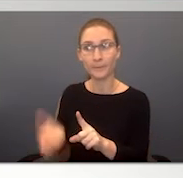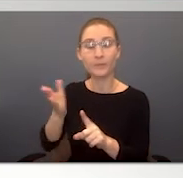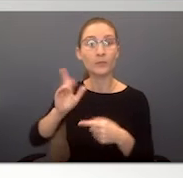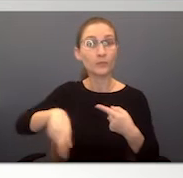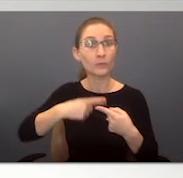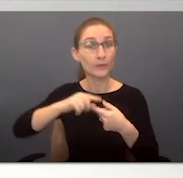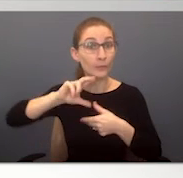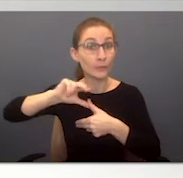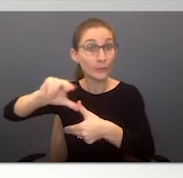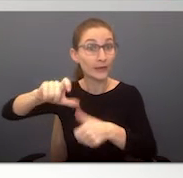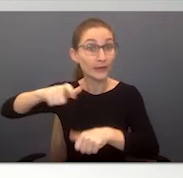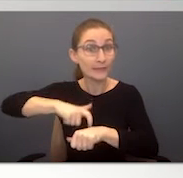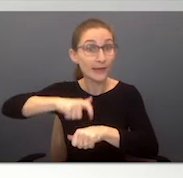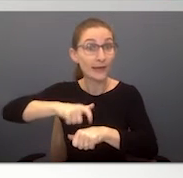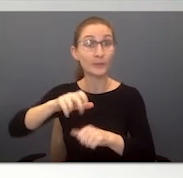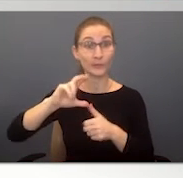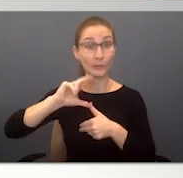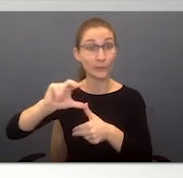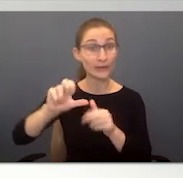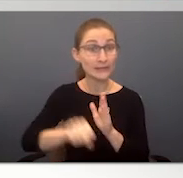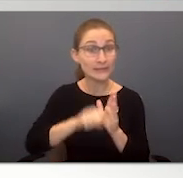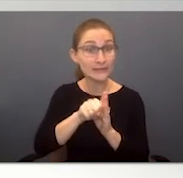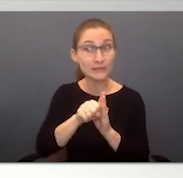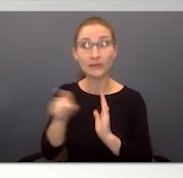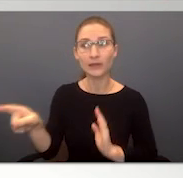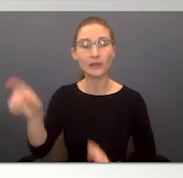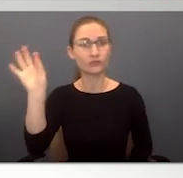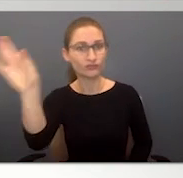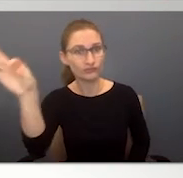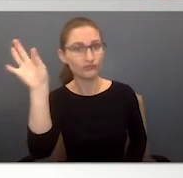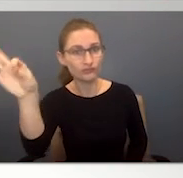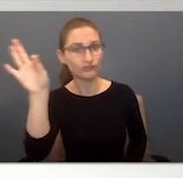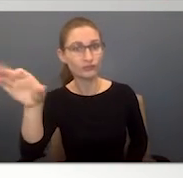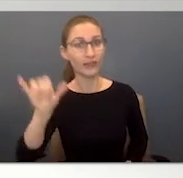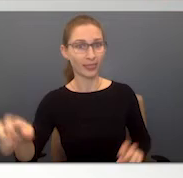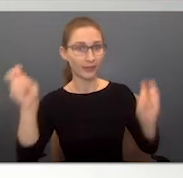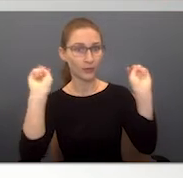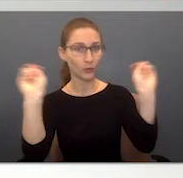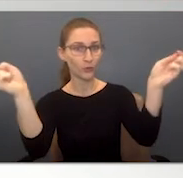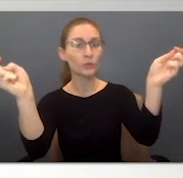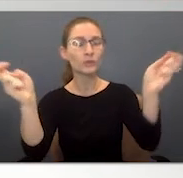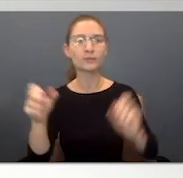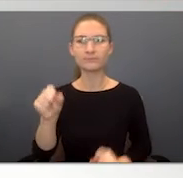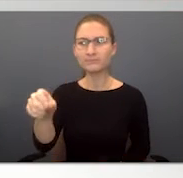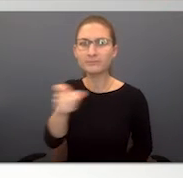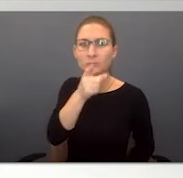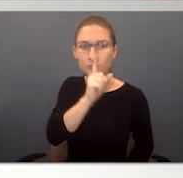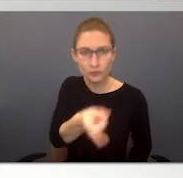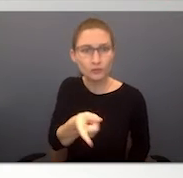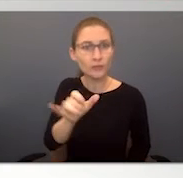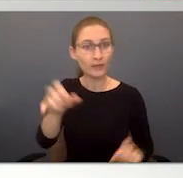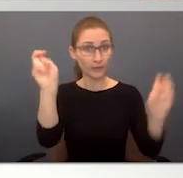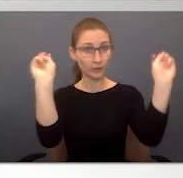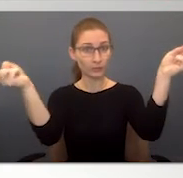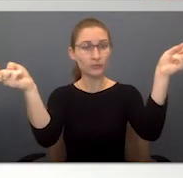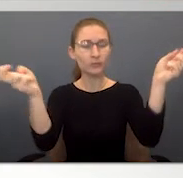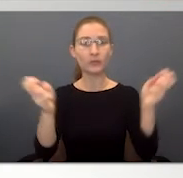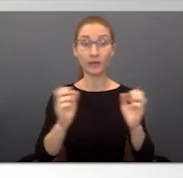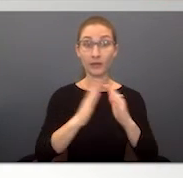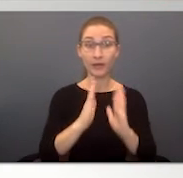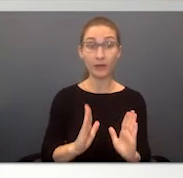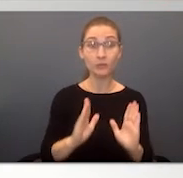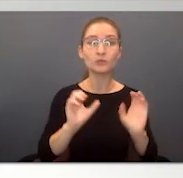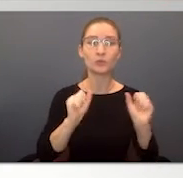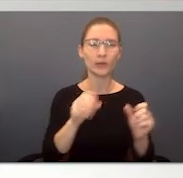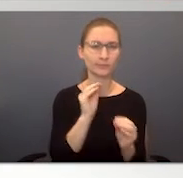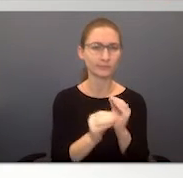fix and rebuild, even though it might be difficult. Lives are not. And I thought that